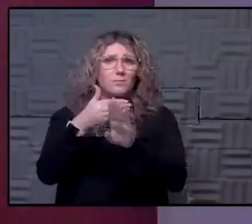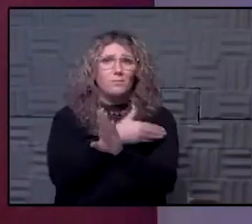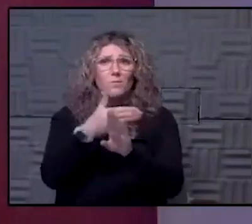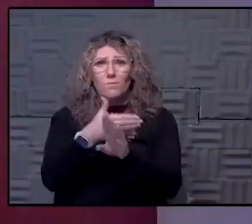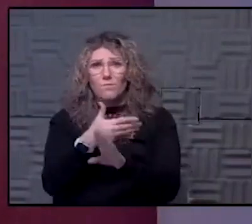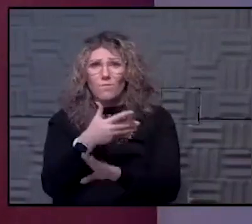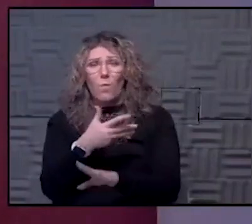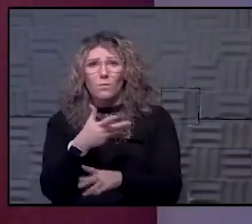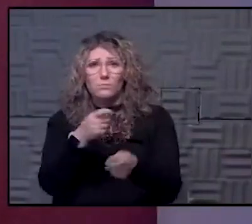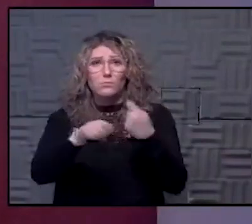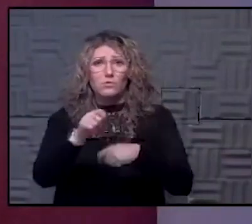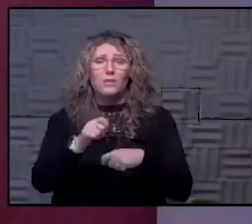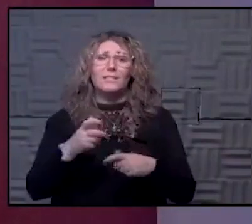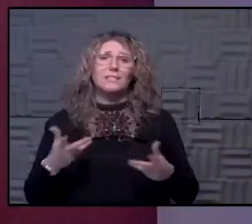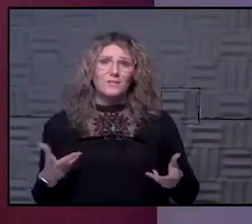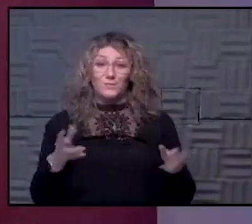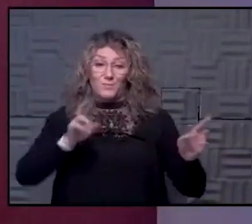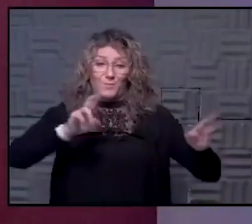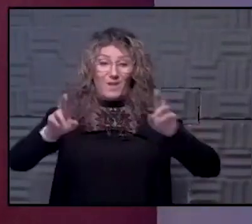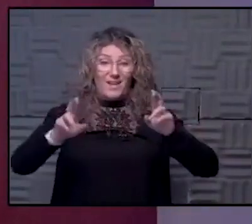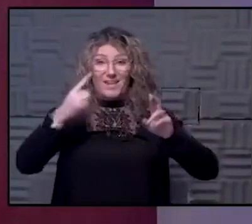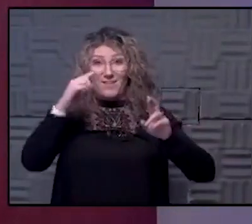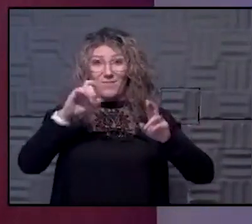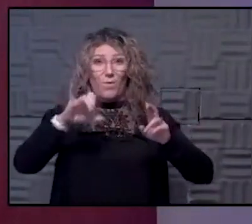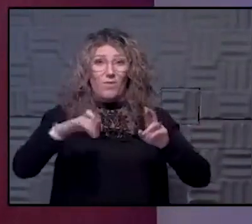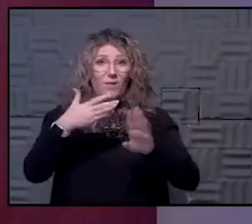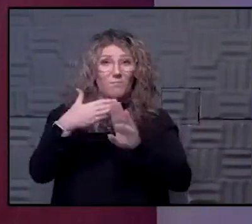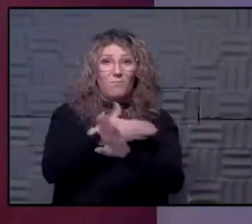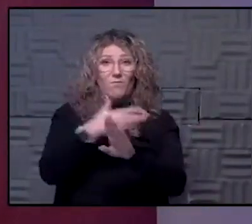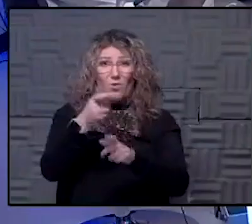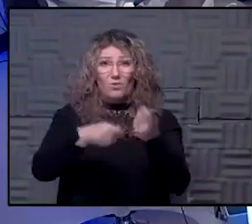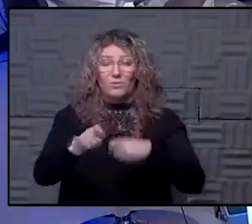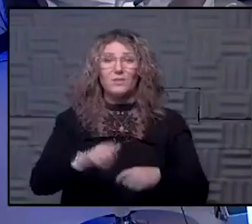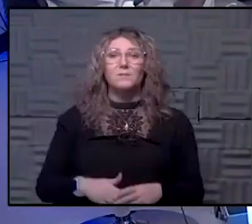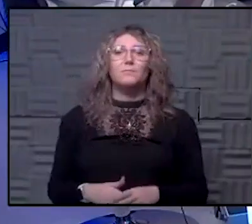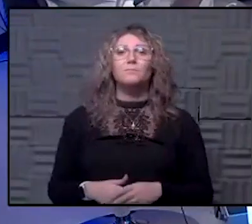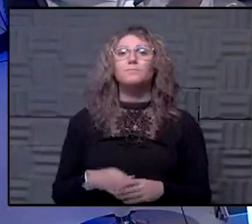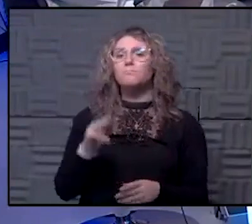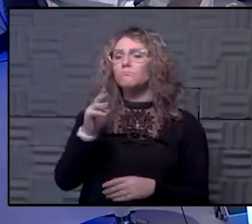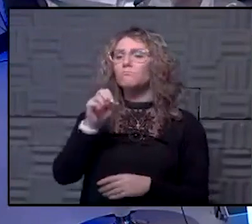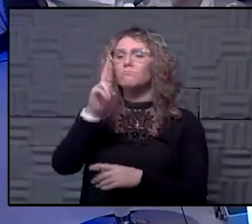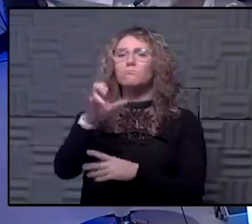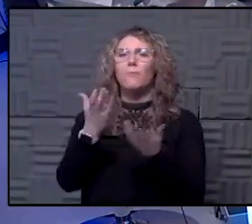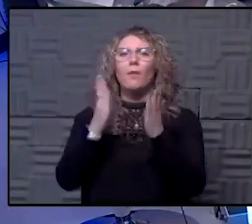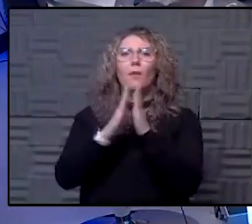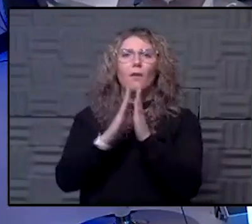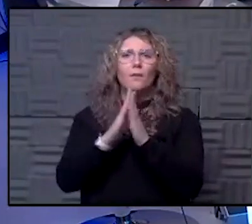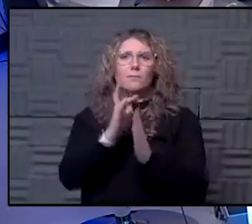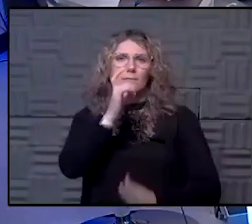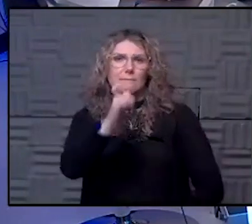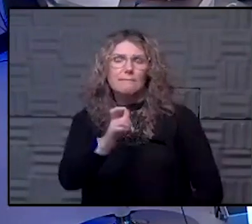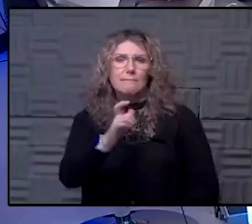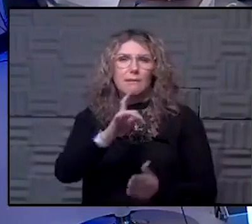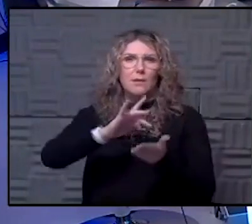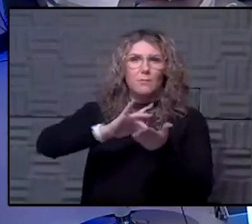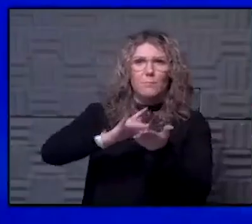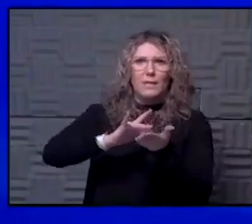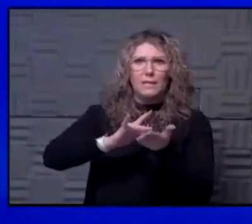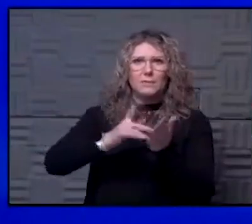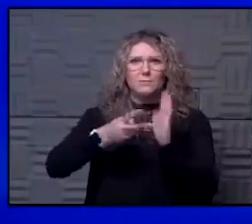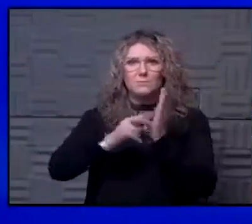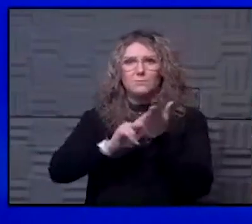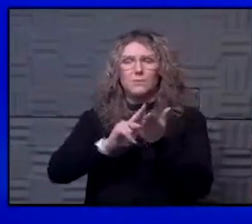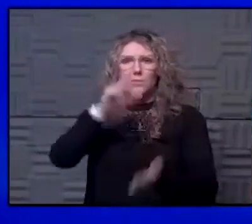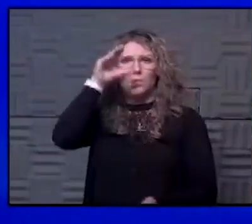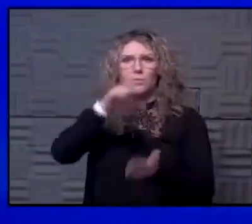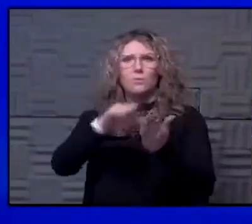so Absolutely. they're ready for it before their transplant. Mary asked, is there a non-medical means of reducing the damage